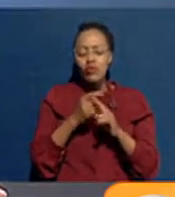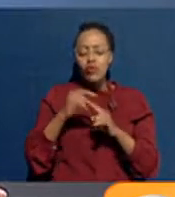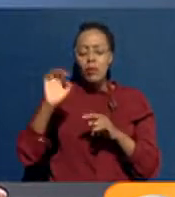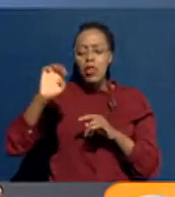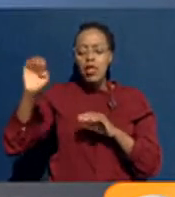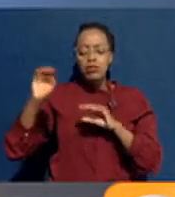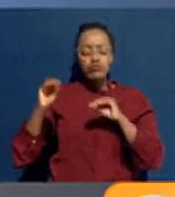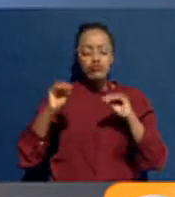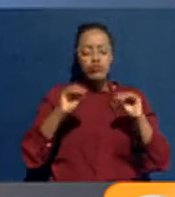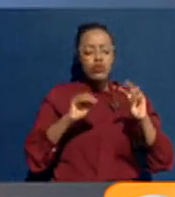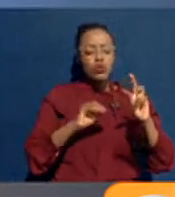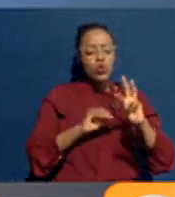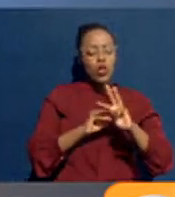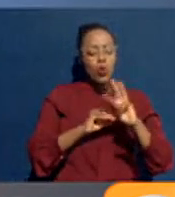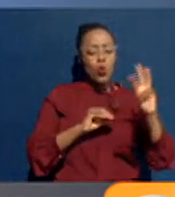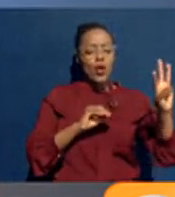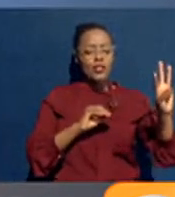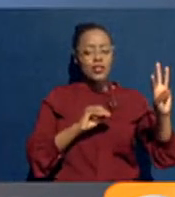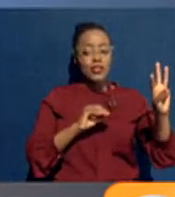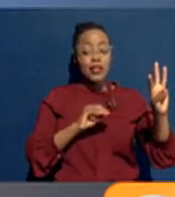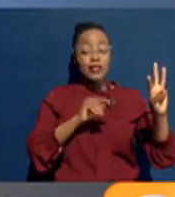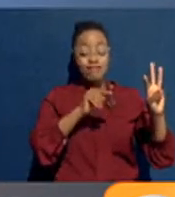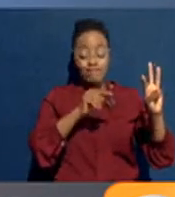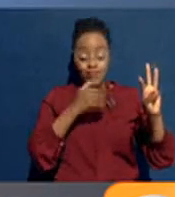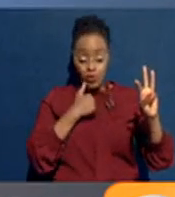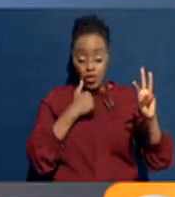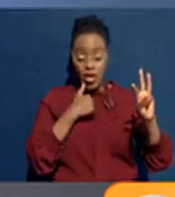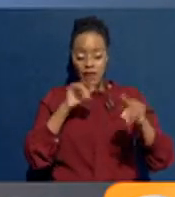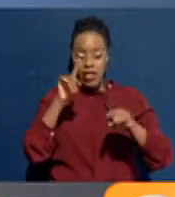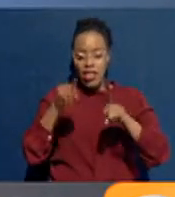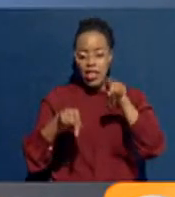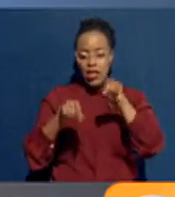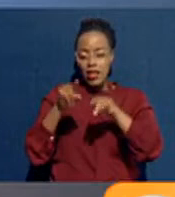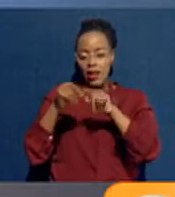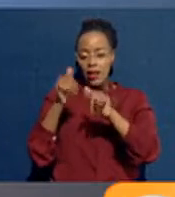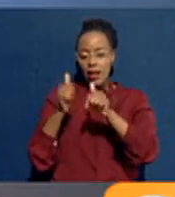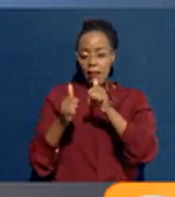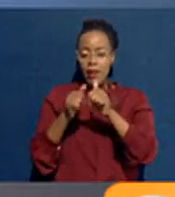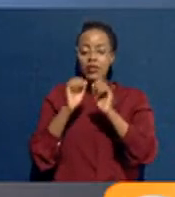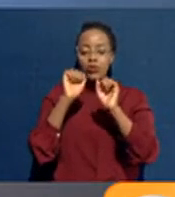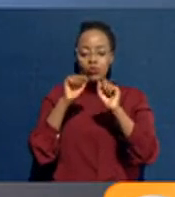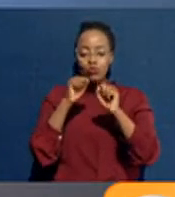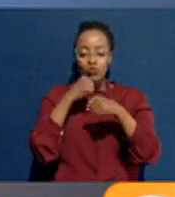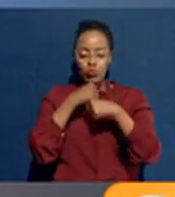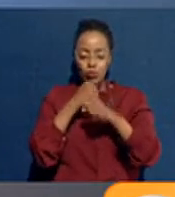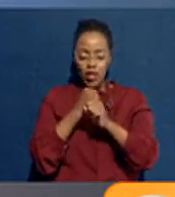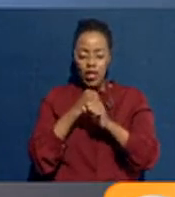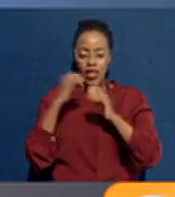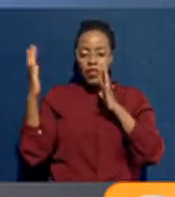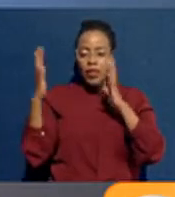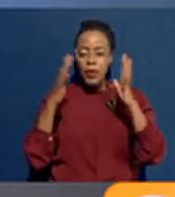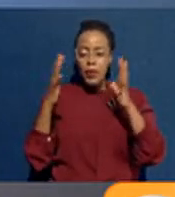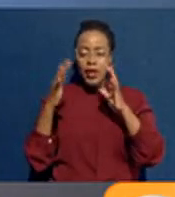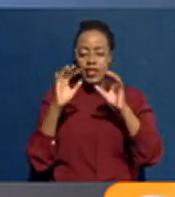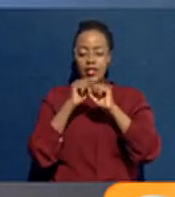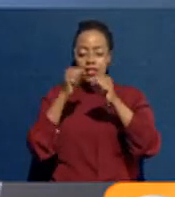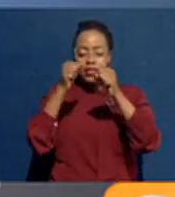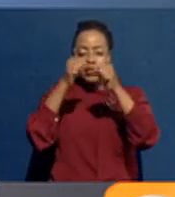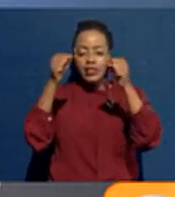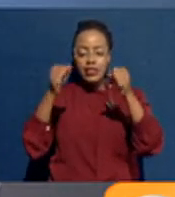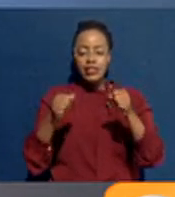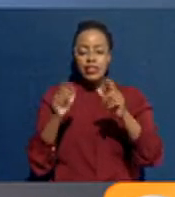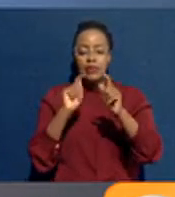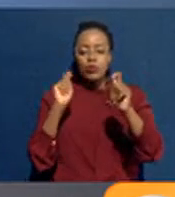Okay. There will be dynamics that cause the wind systems to